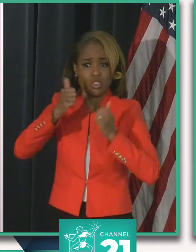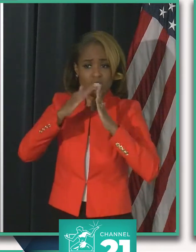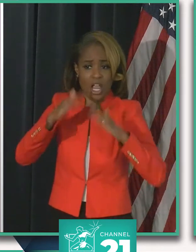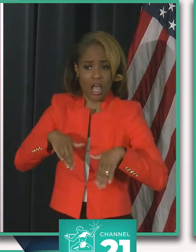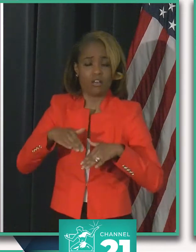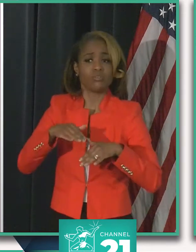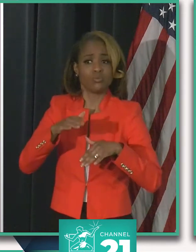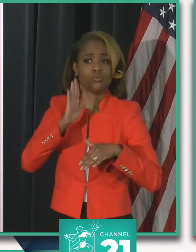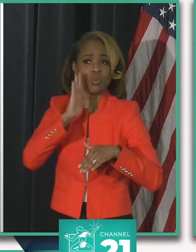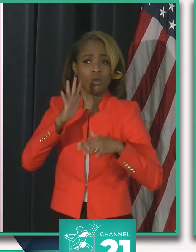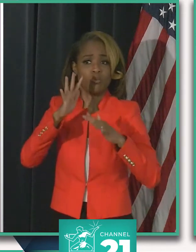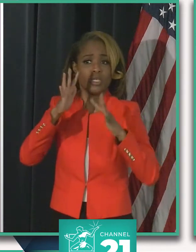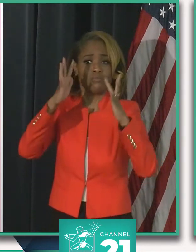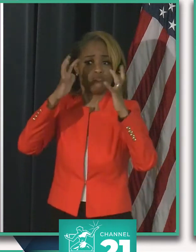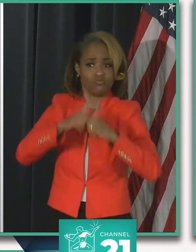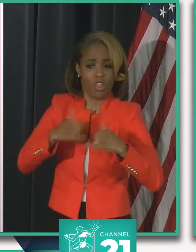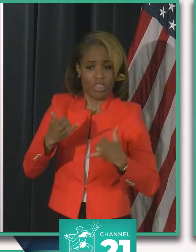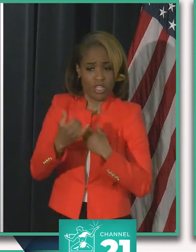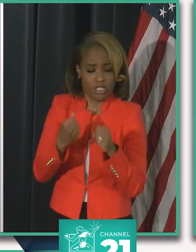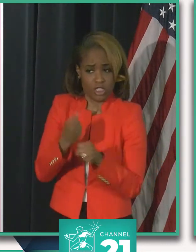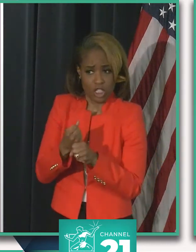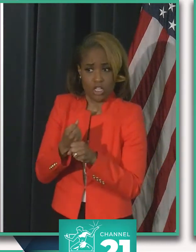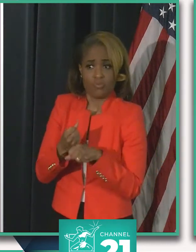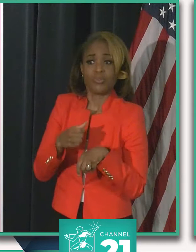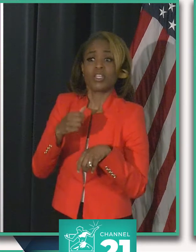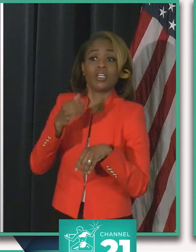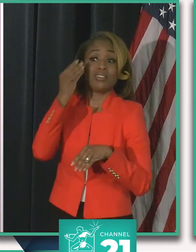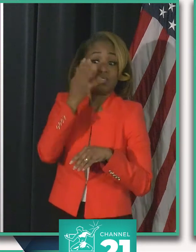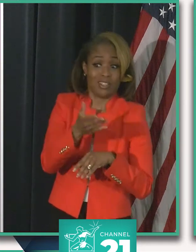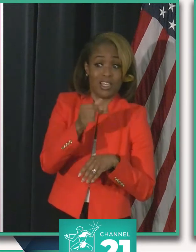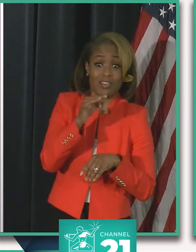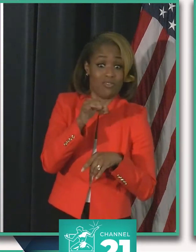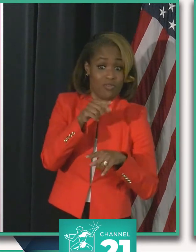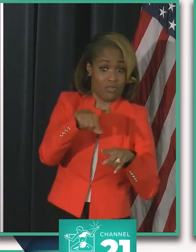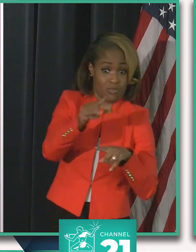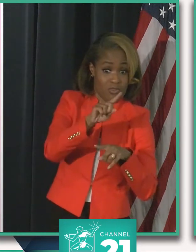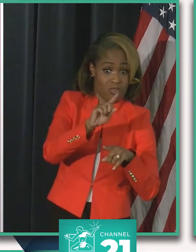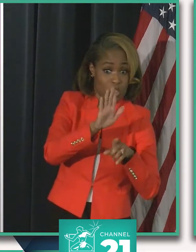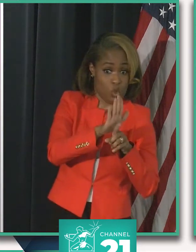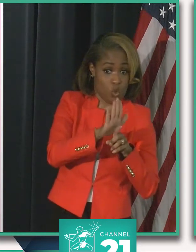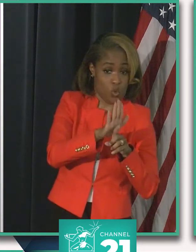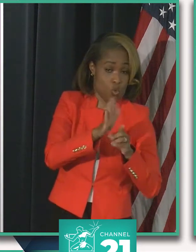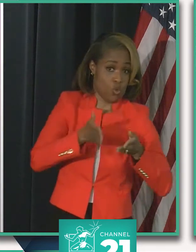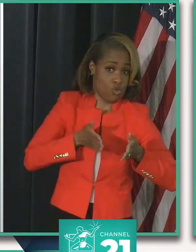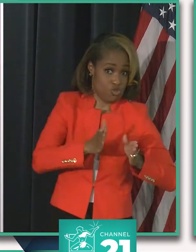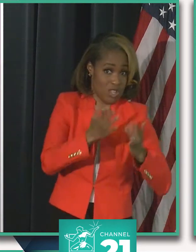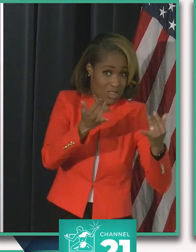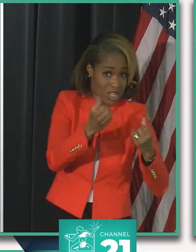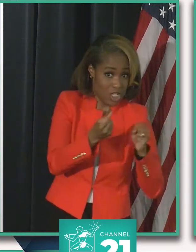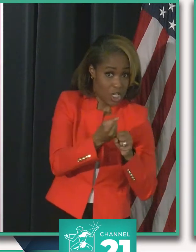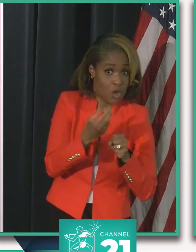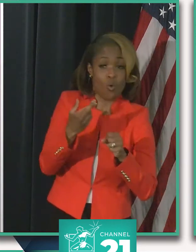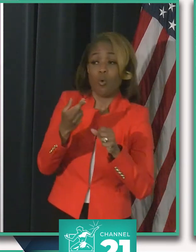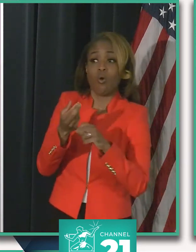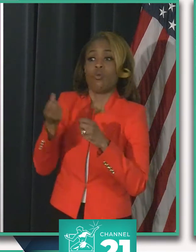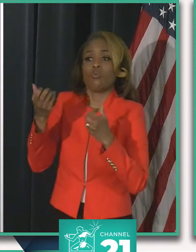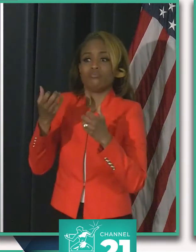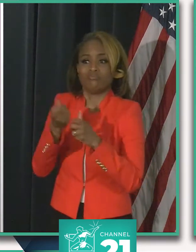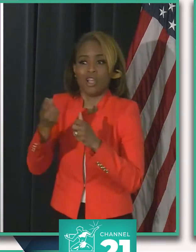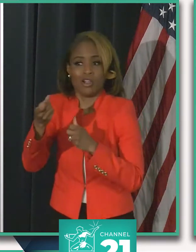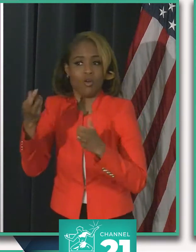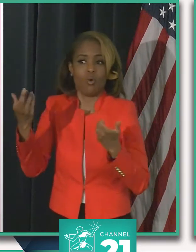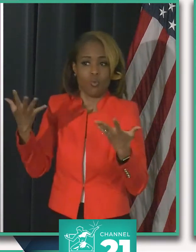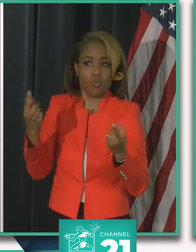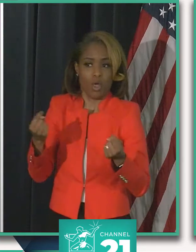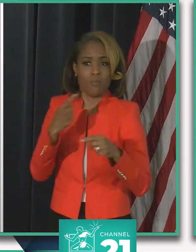to be demolished this year, or when you can expect that. So let us get you the right answer. But we